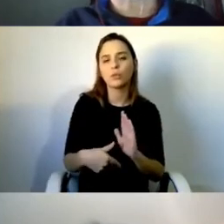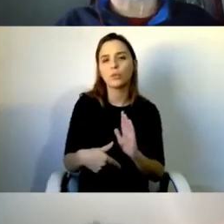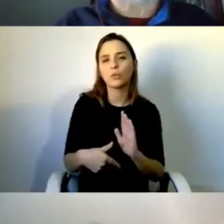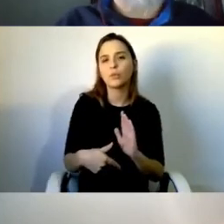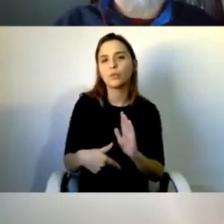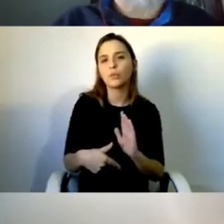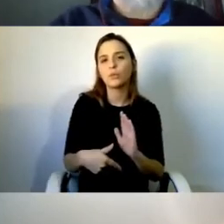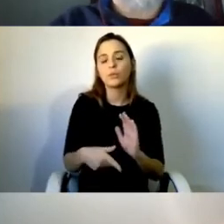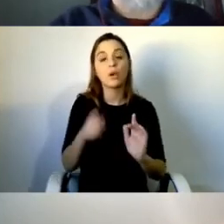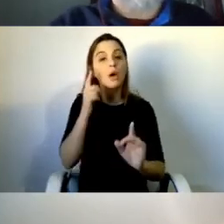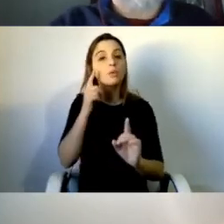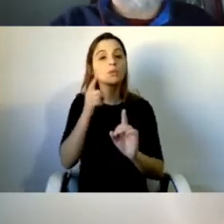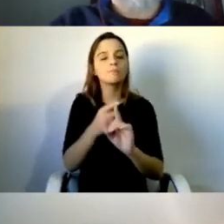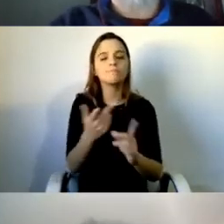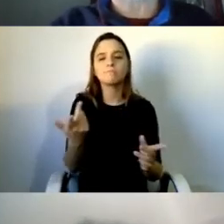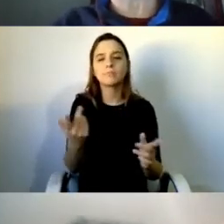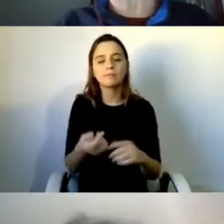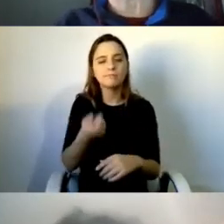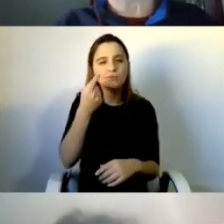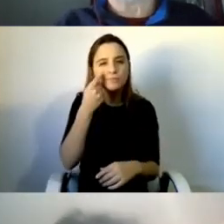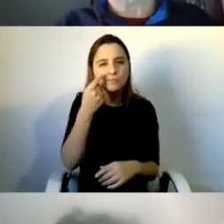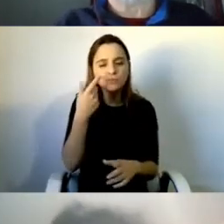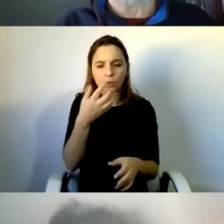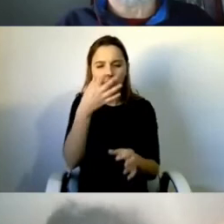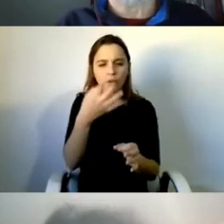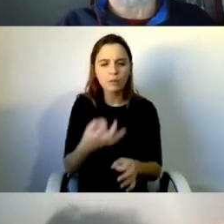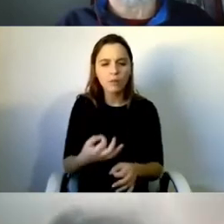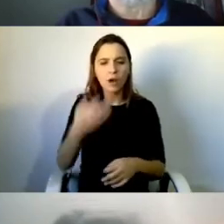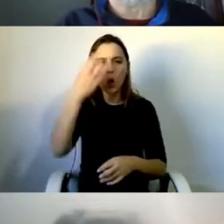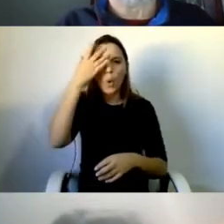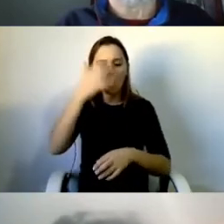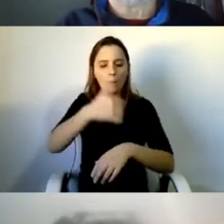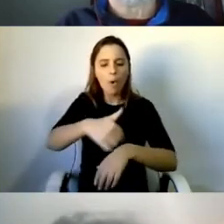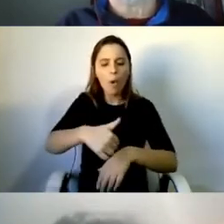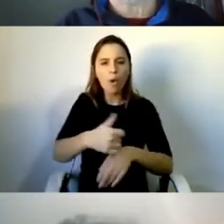need for personal assistance on monthly basis.